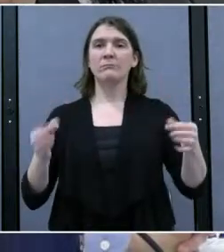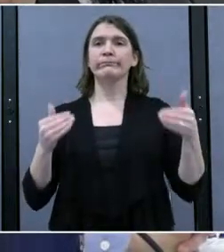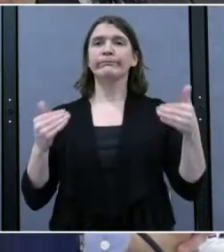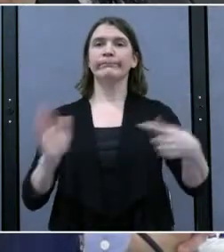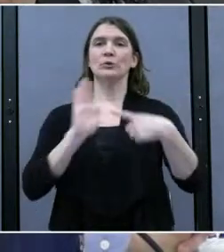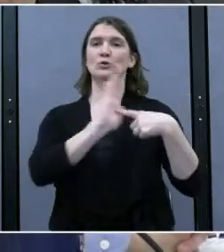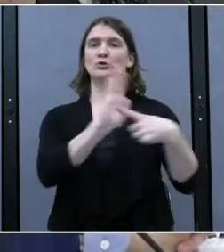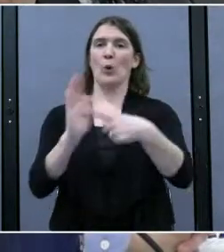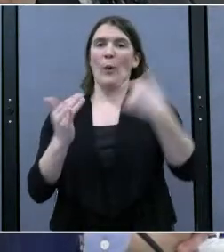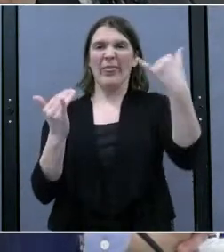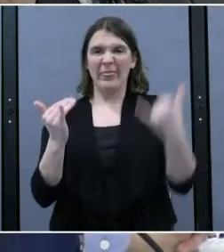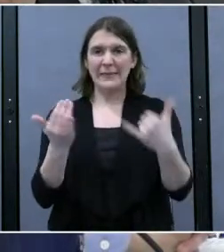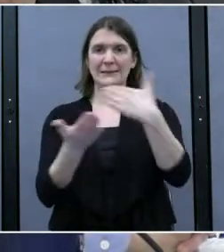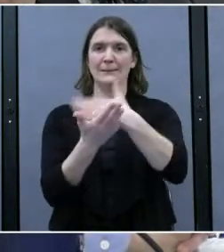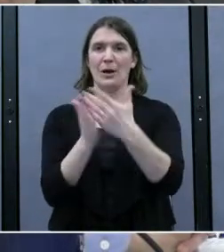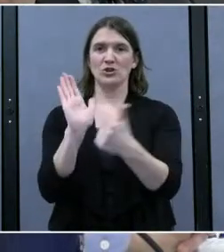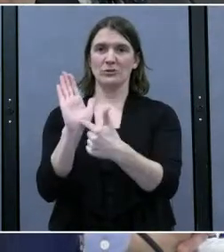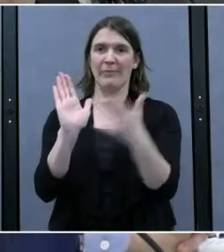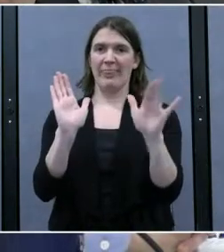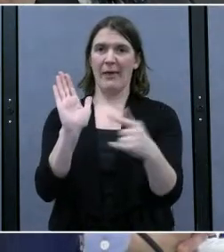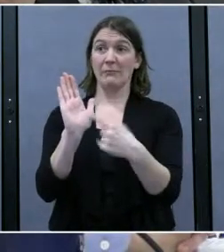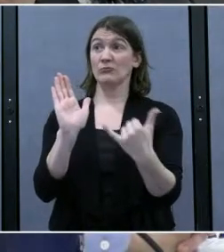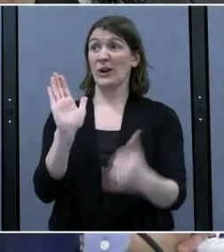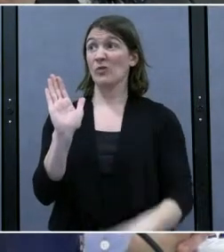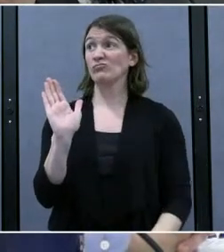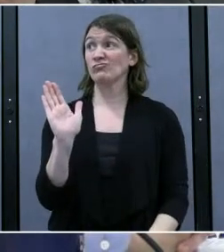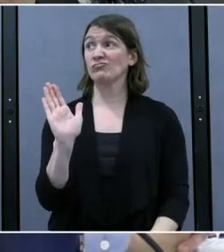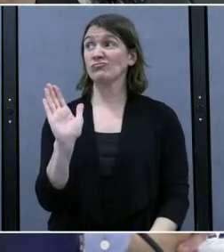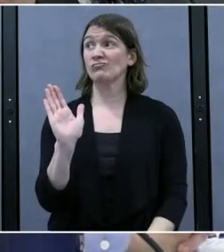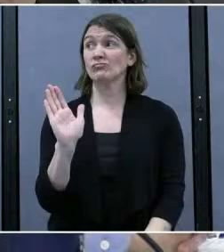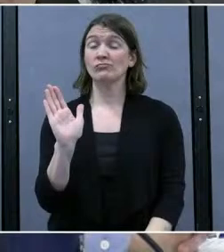this version of the budget that you have in front of you today.